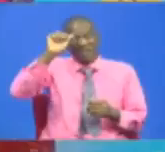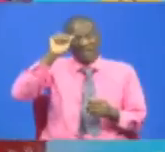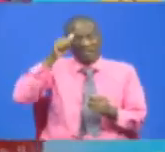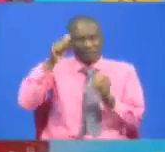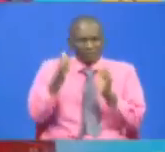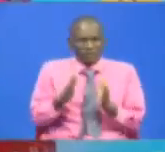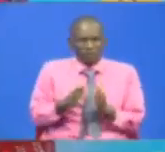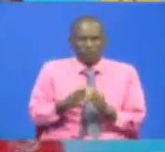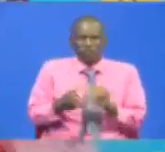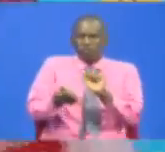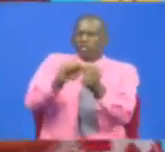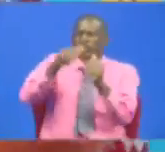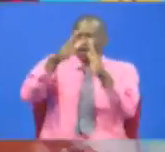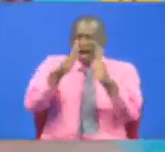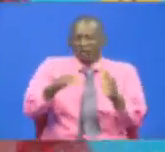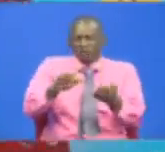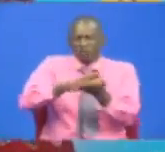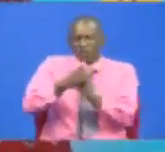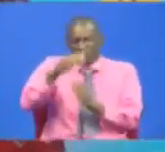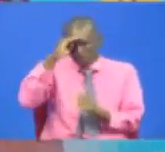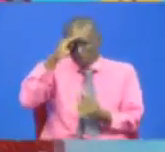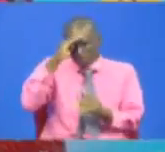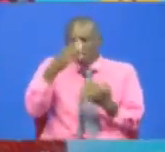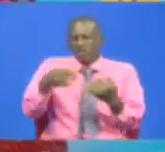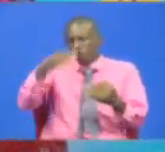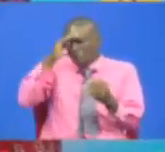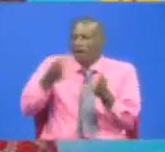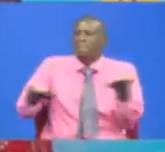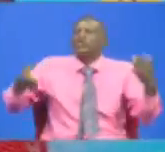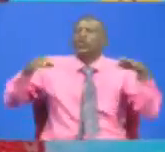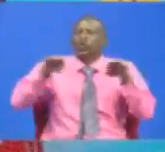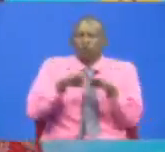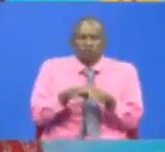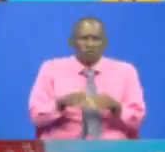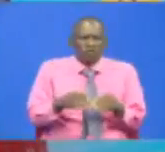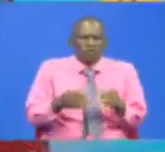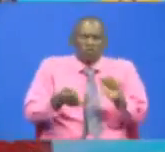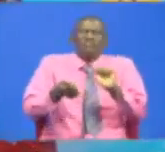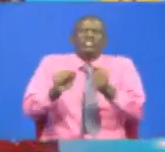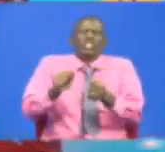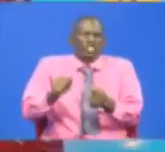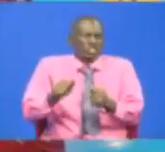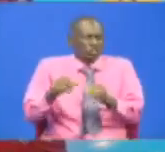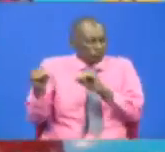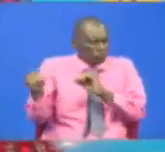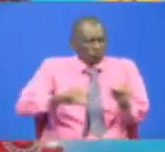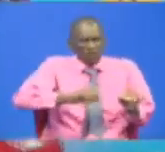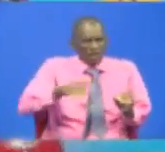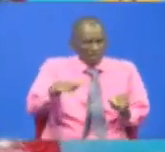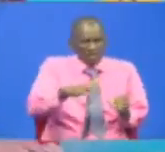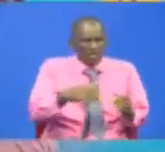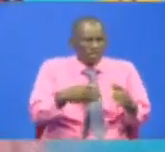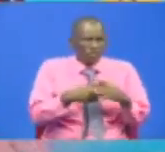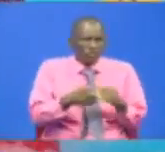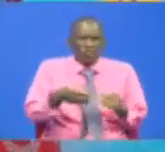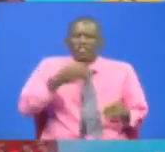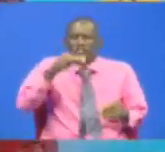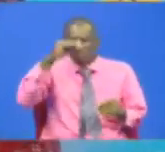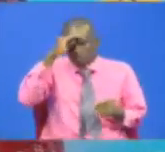Ni mwerevu sana kwa sababu bar imefungwa, muingie pahali pengine, muanze kunywa